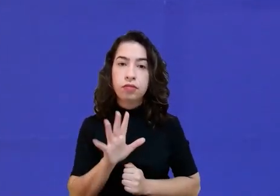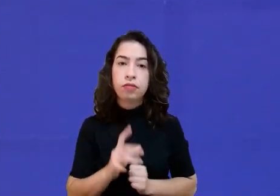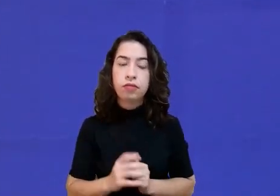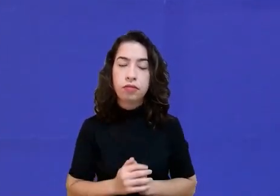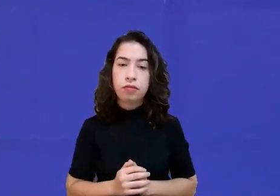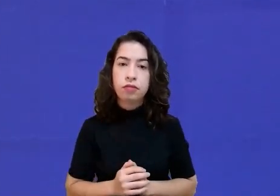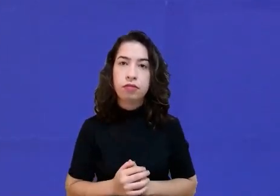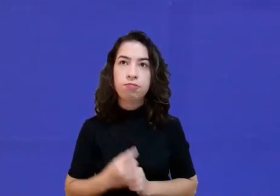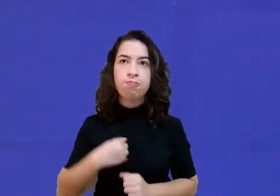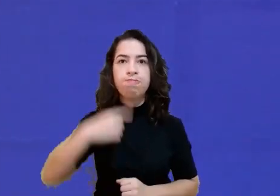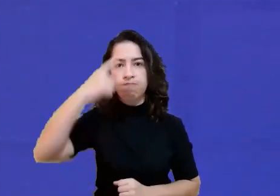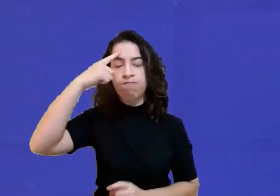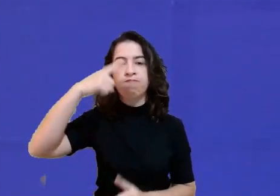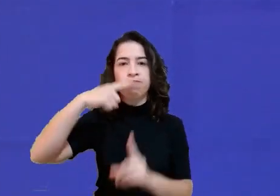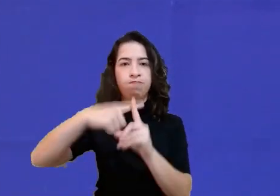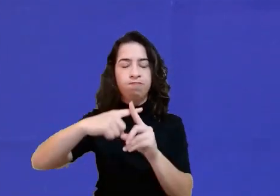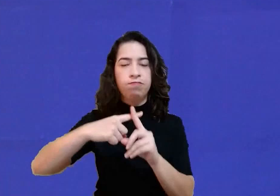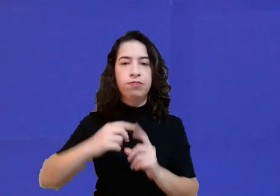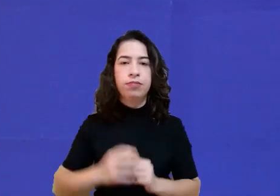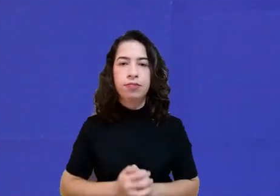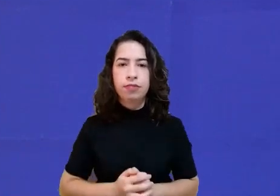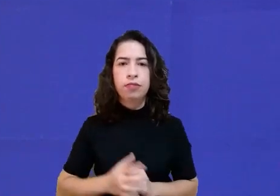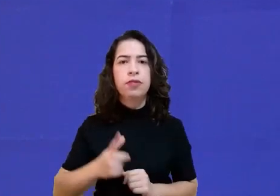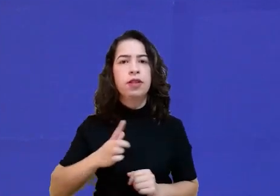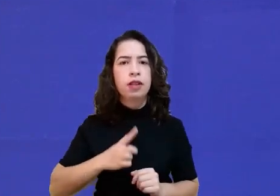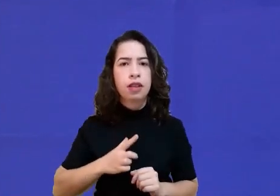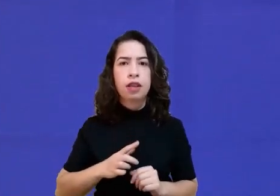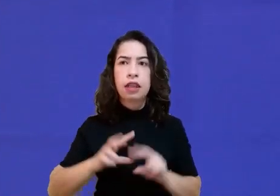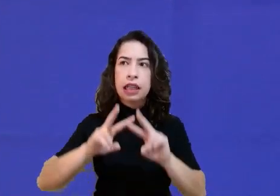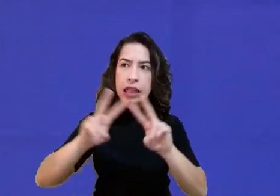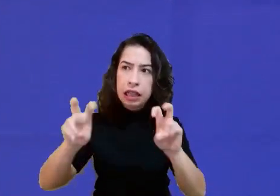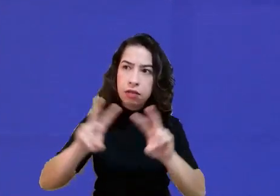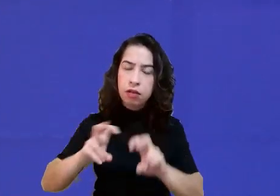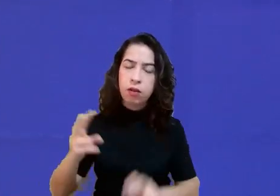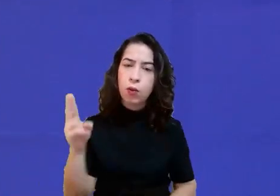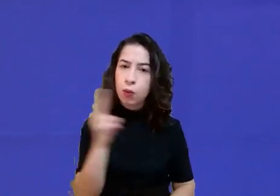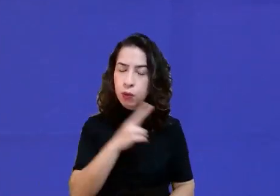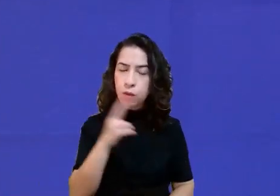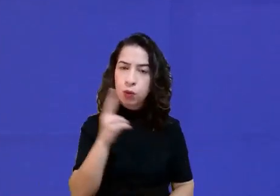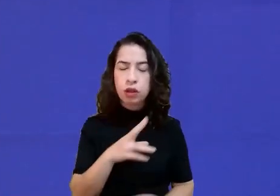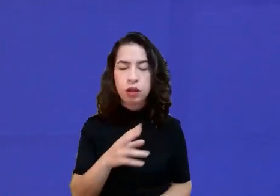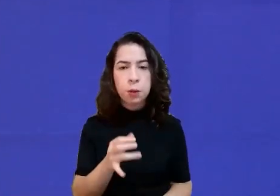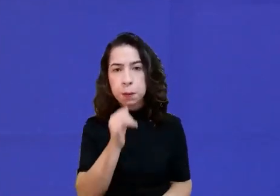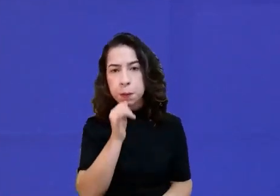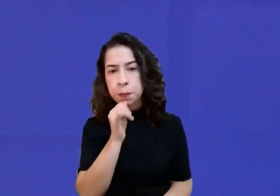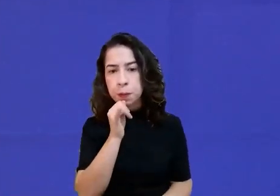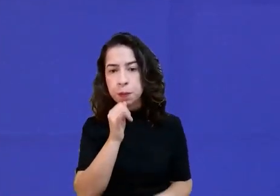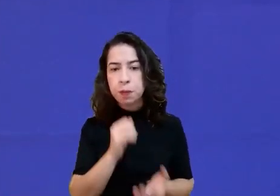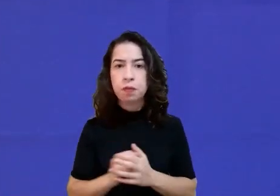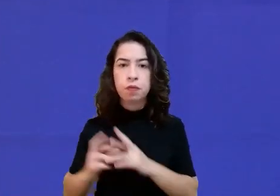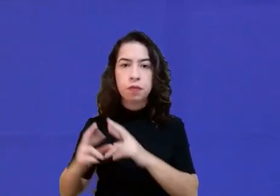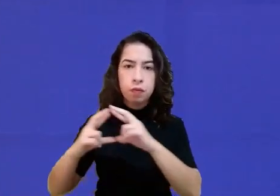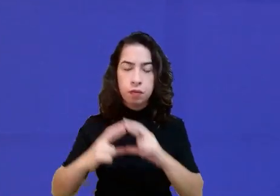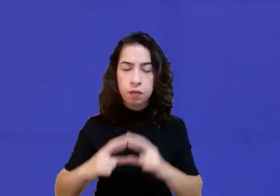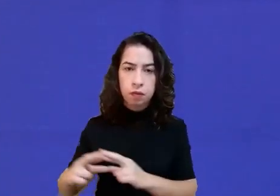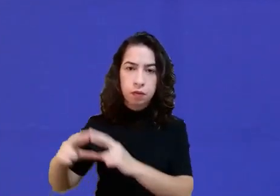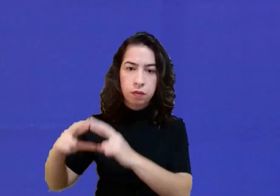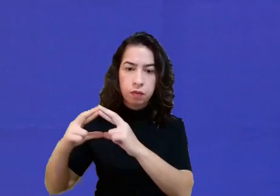very optimistic, and there are urgent matters and markets like